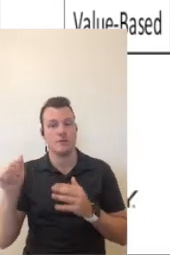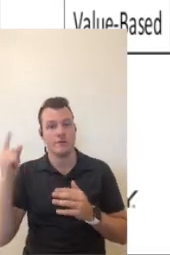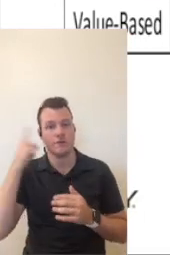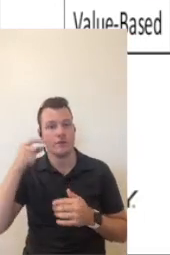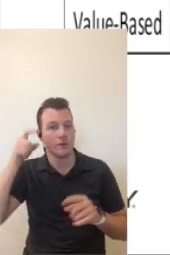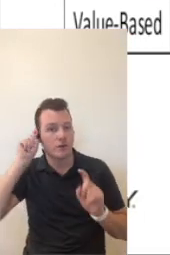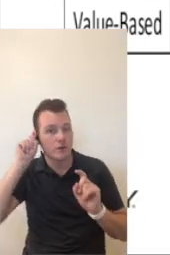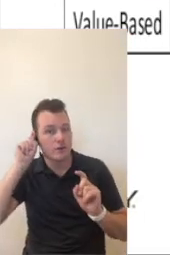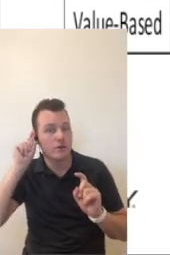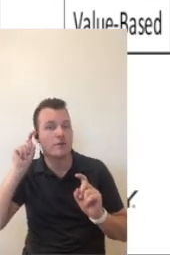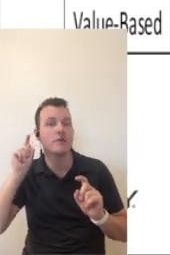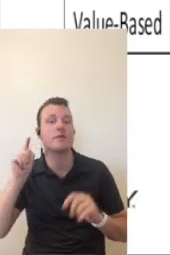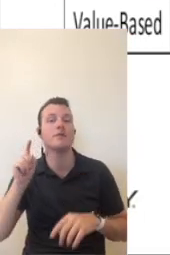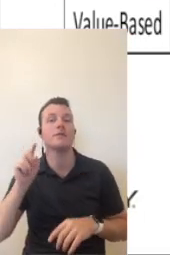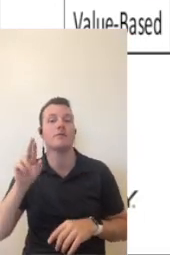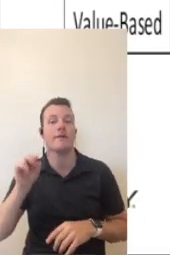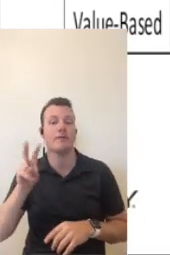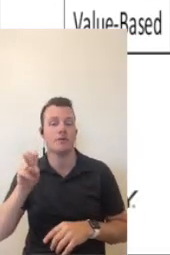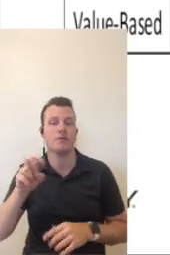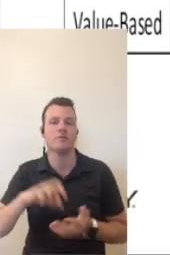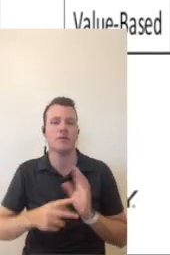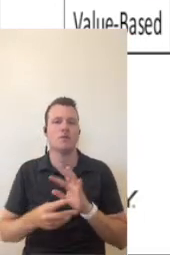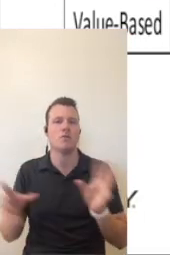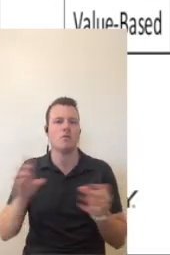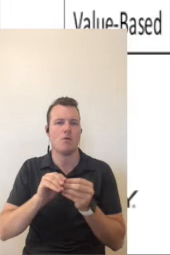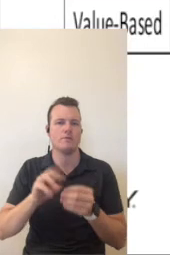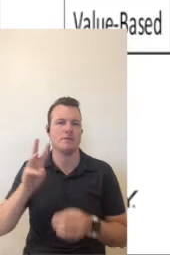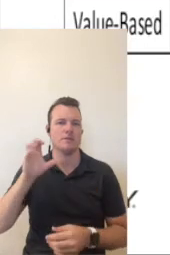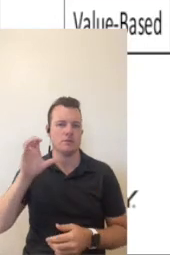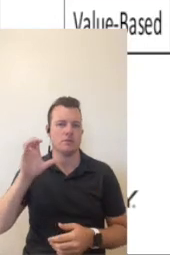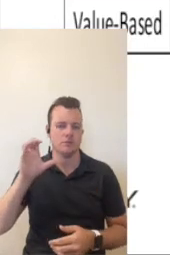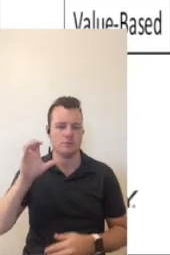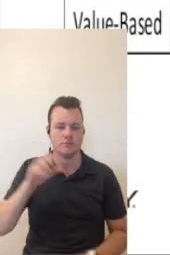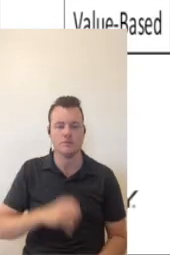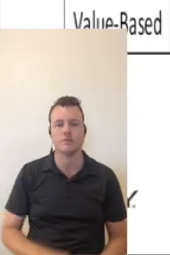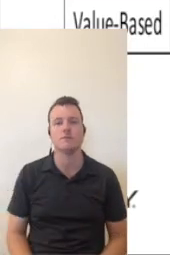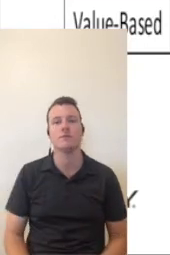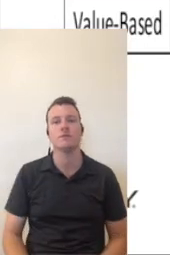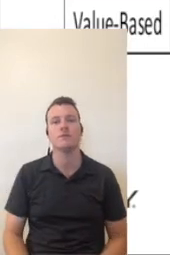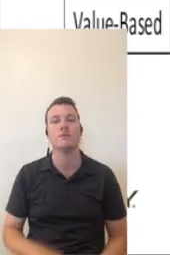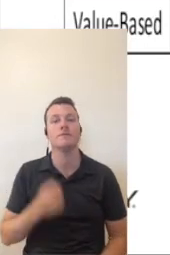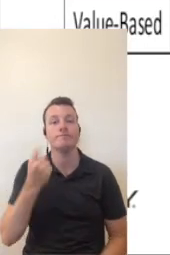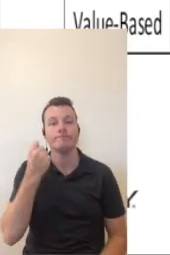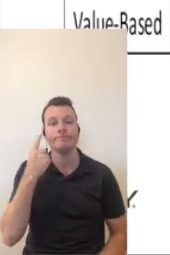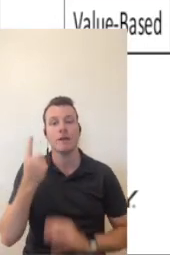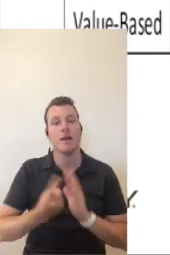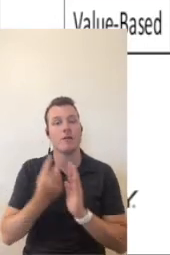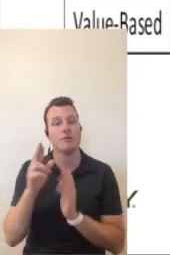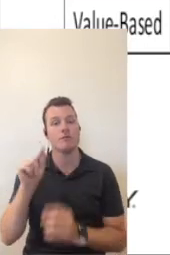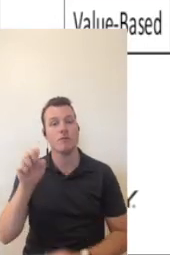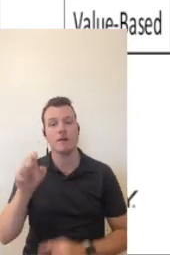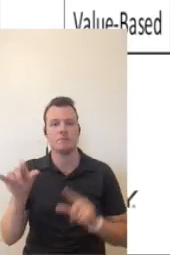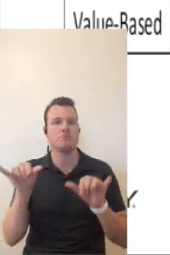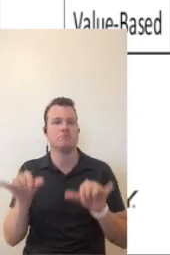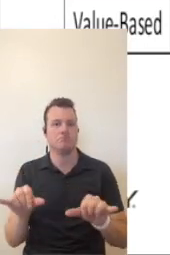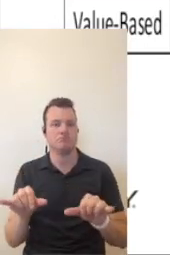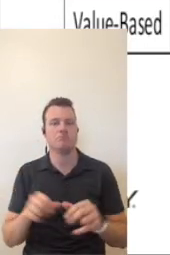my service revenue. I'm now getting $500 for my hearing aid revenue, which gives me a gross revenue of